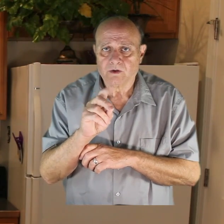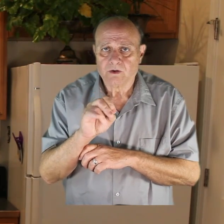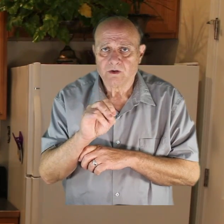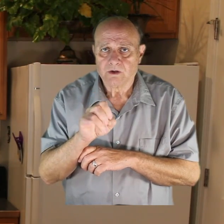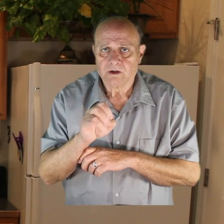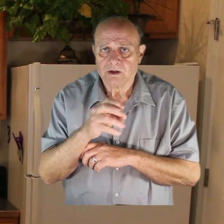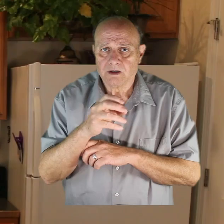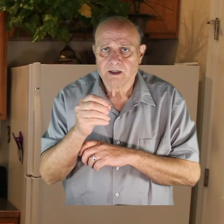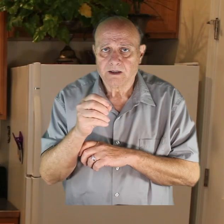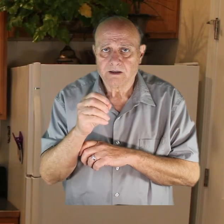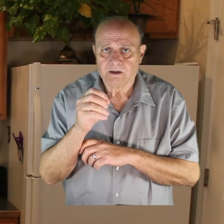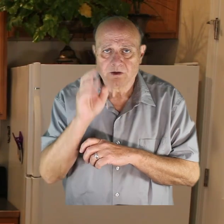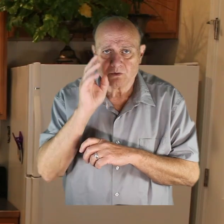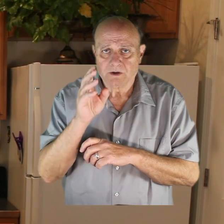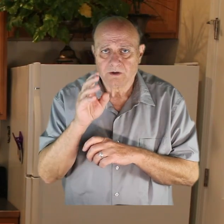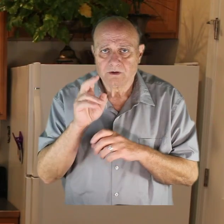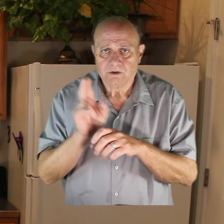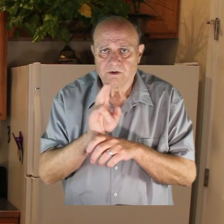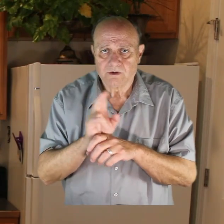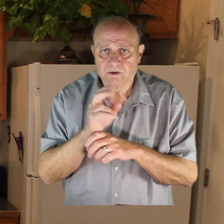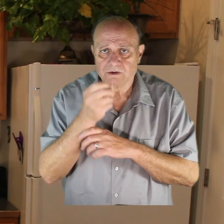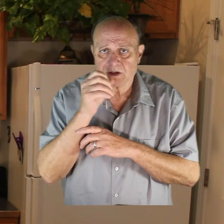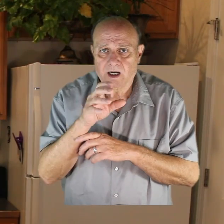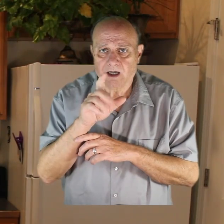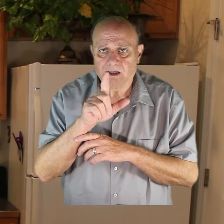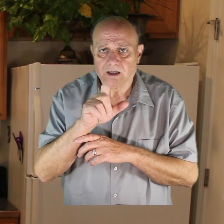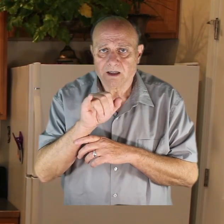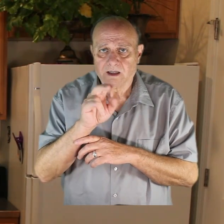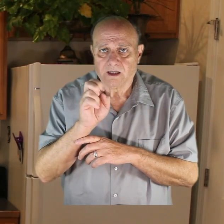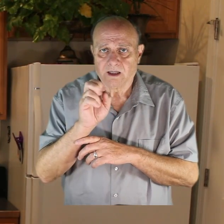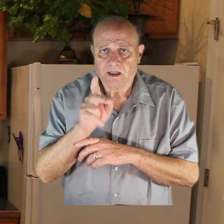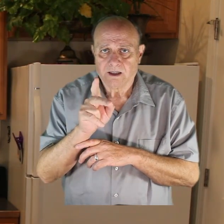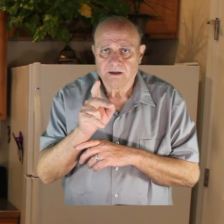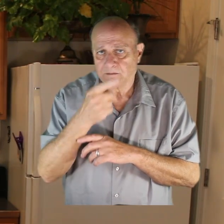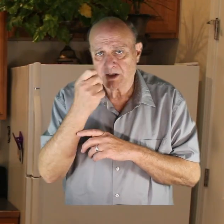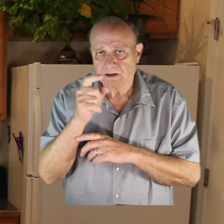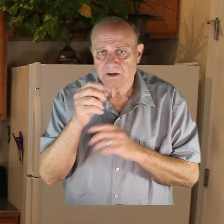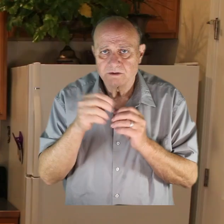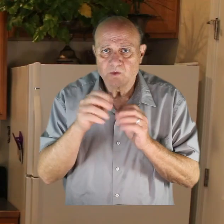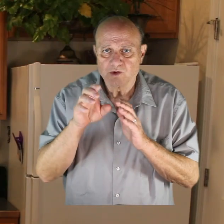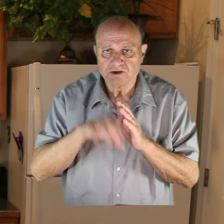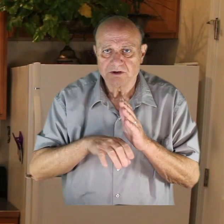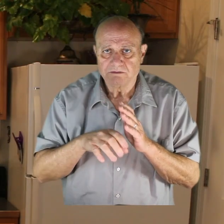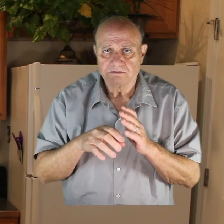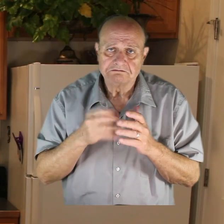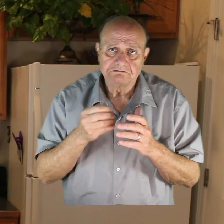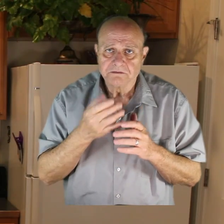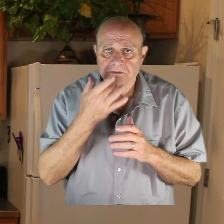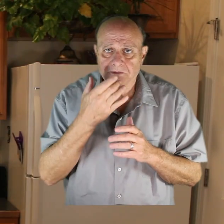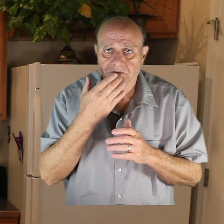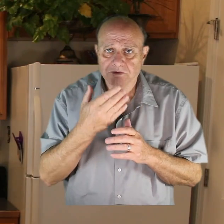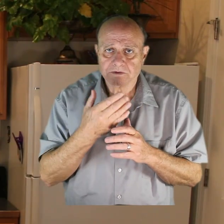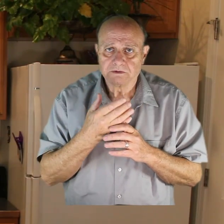it's pre-cooked, and quite frankly, it's cheaper and makes a good stew. And I'm going to put this